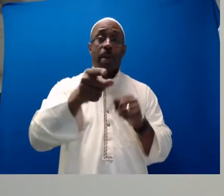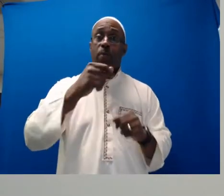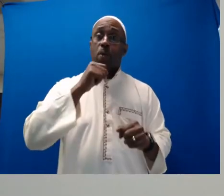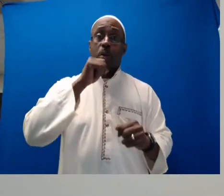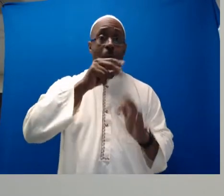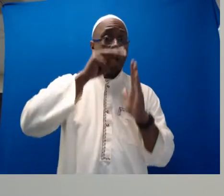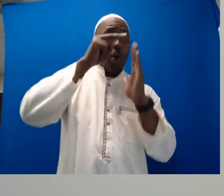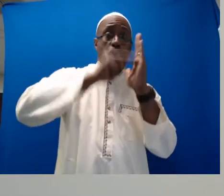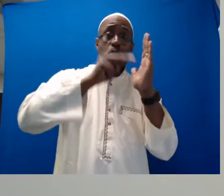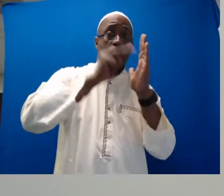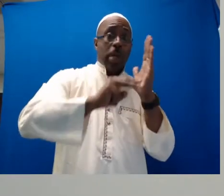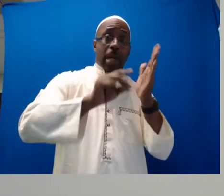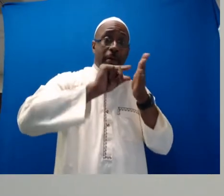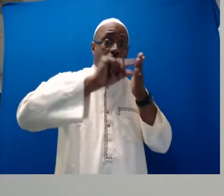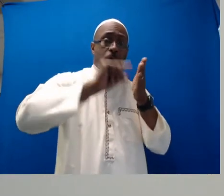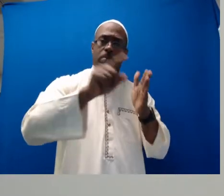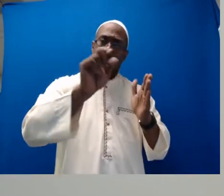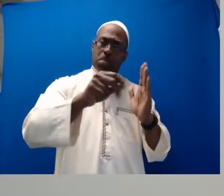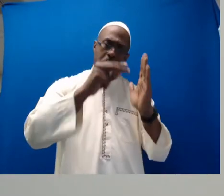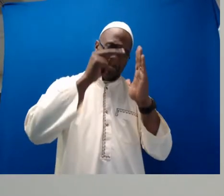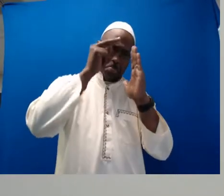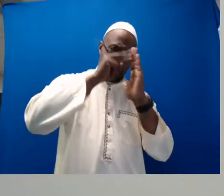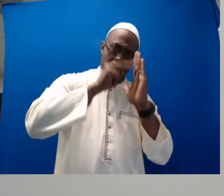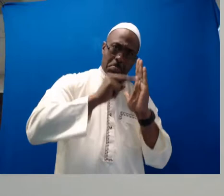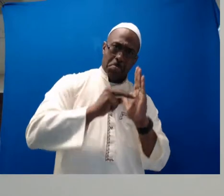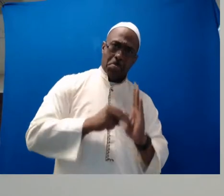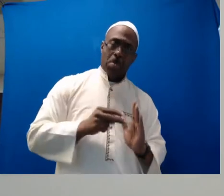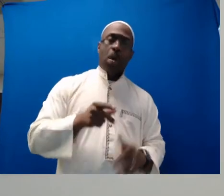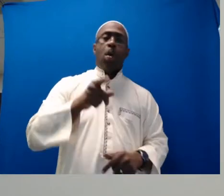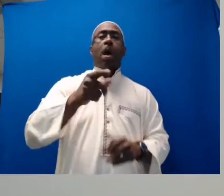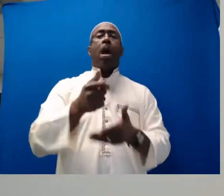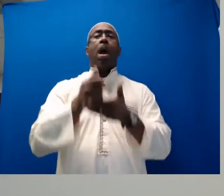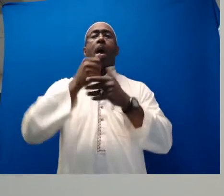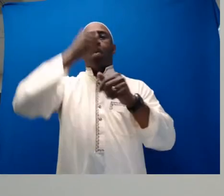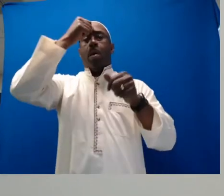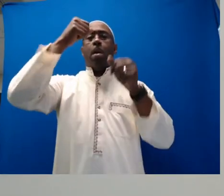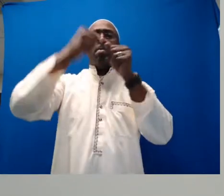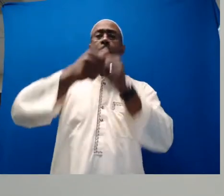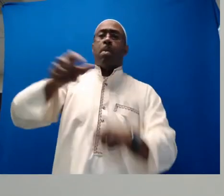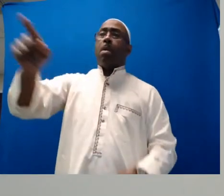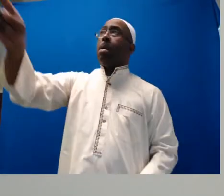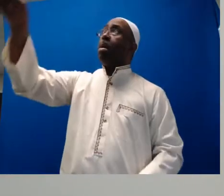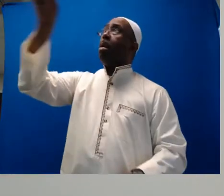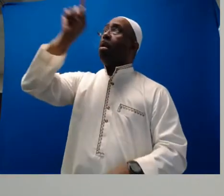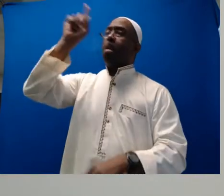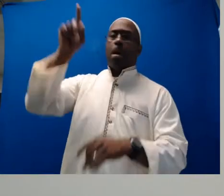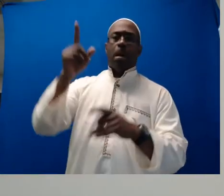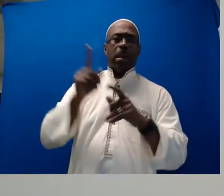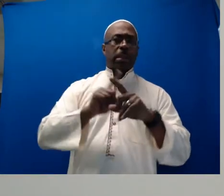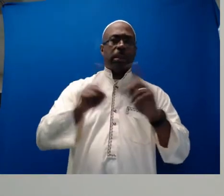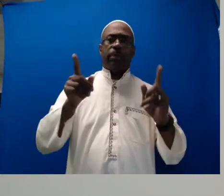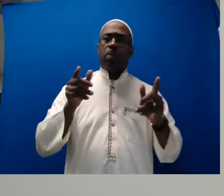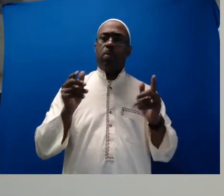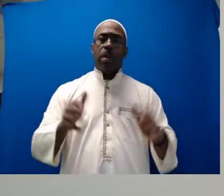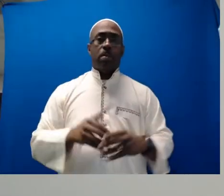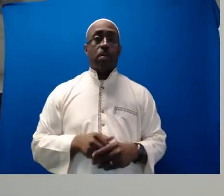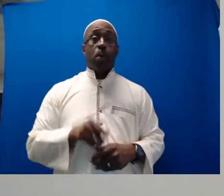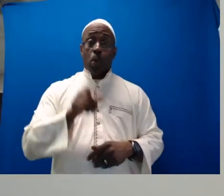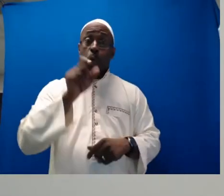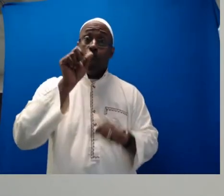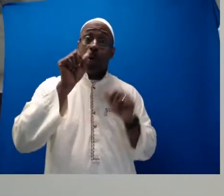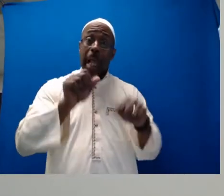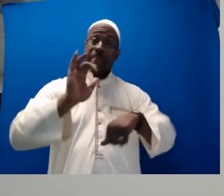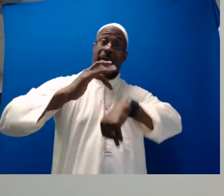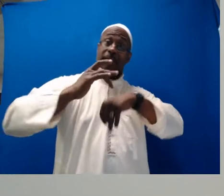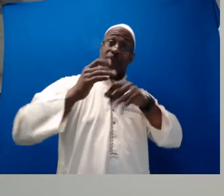can read the chapter of the cave. You can use it to remember Allah Azza wa Jal in all different ways. You can use it to ask for